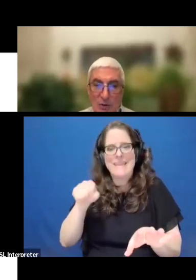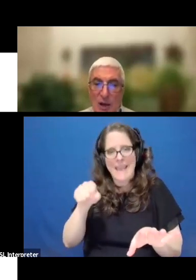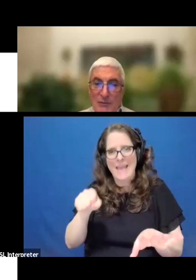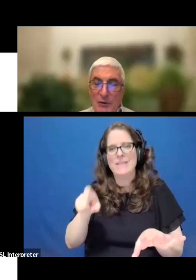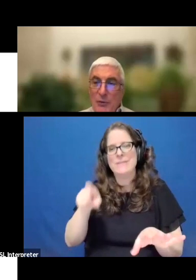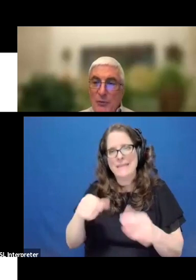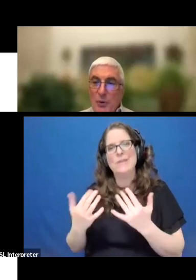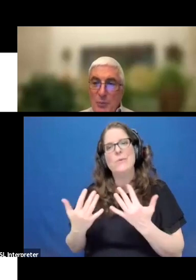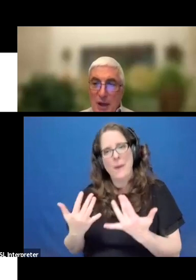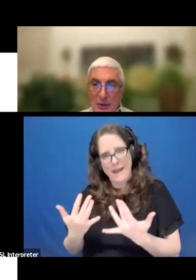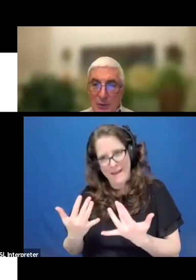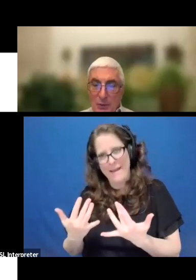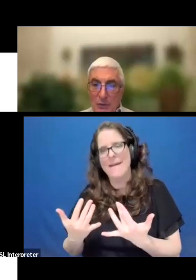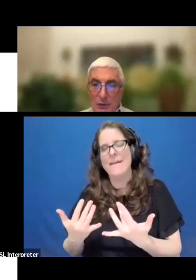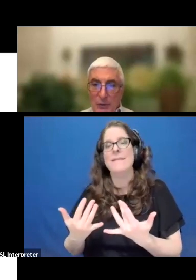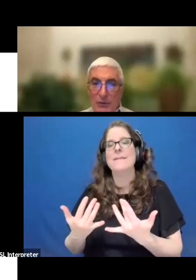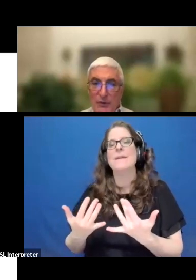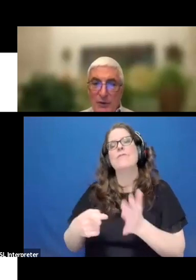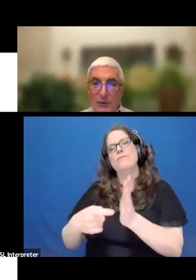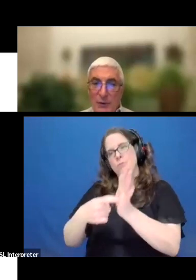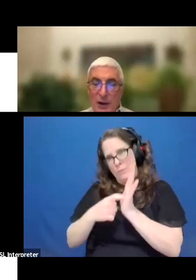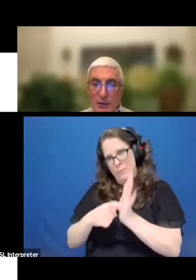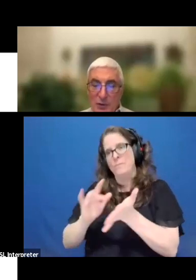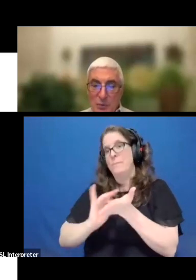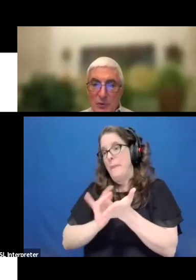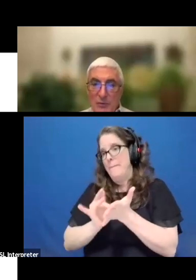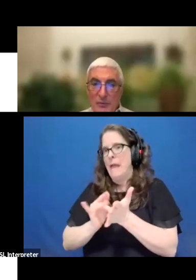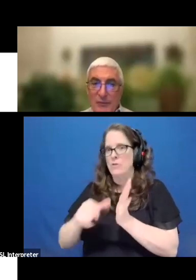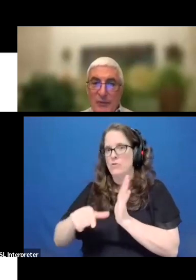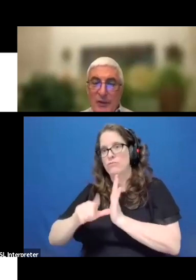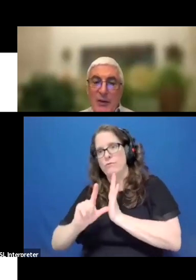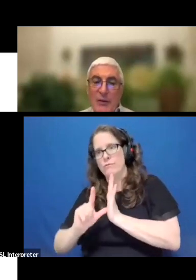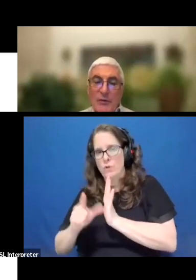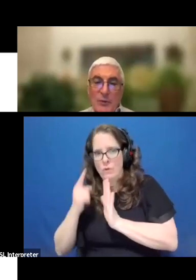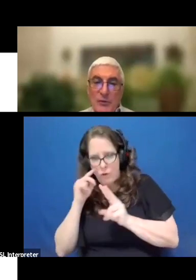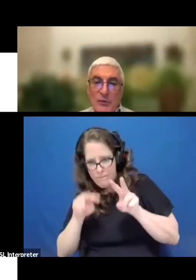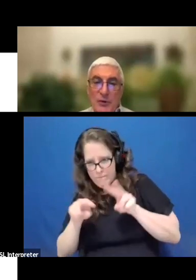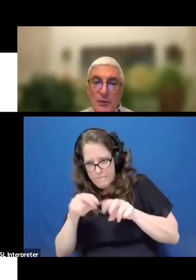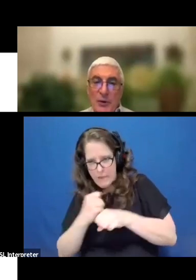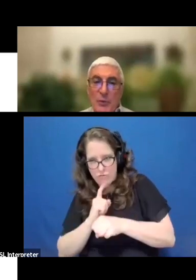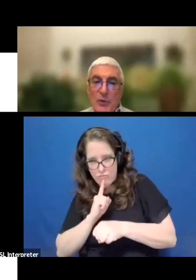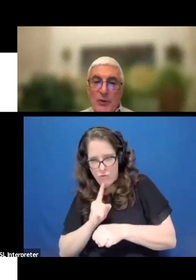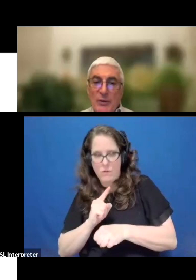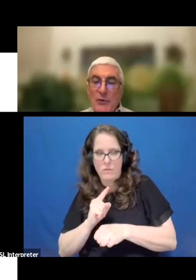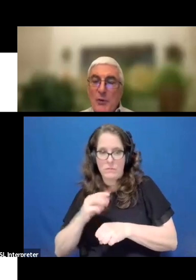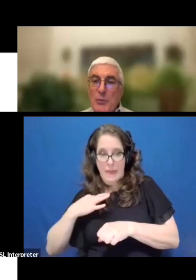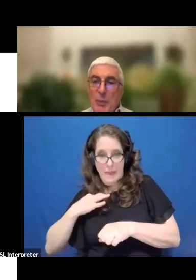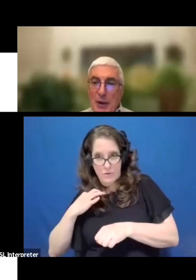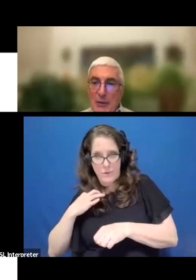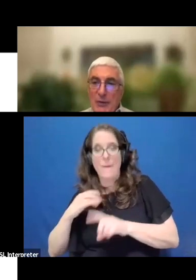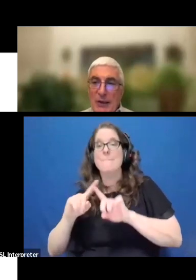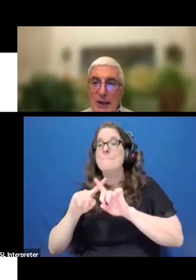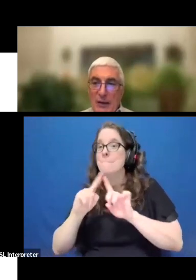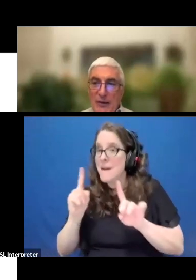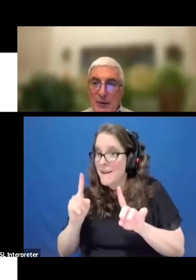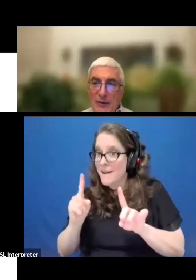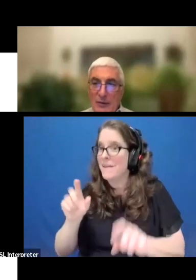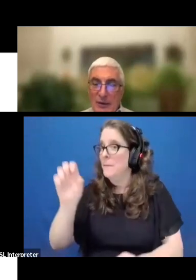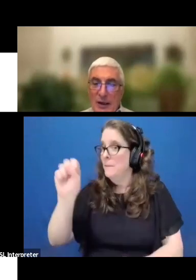and you do have to go through a medical review to see if you're eligible, Social Security will give you